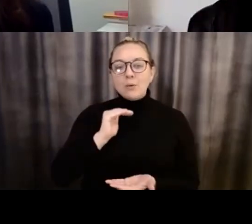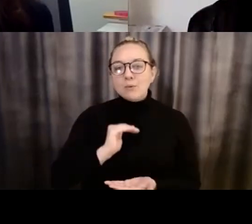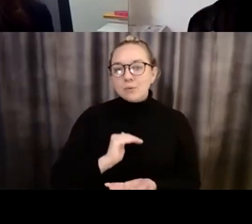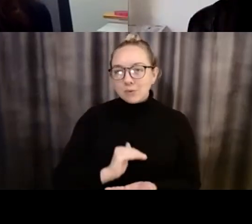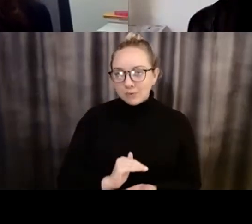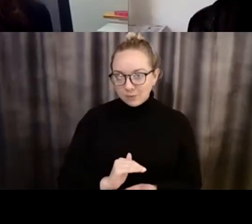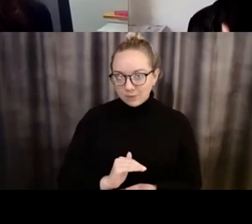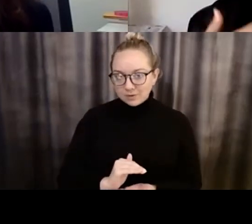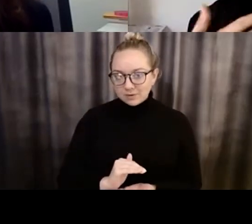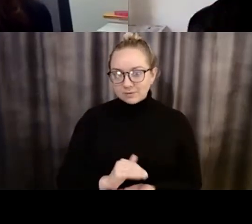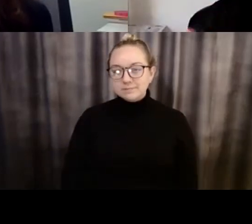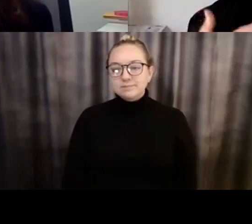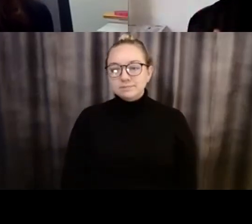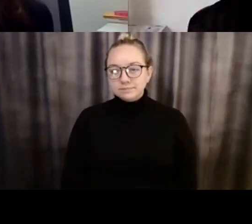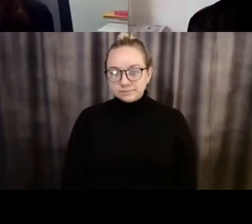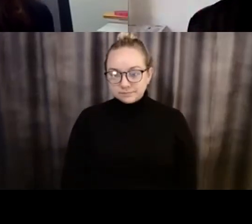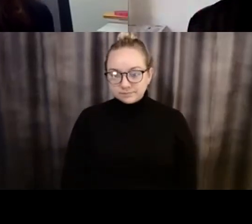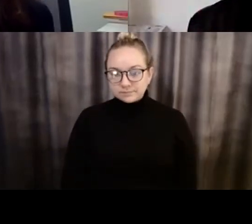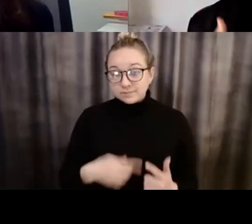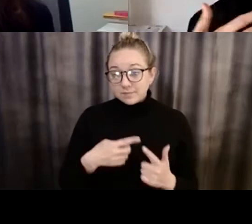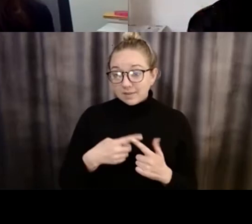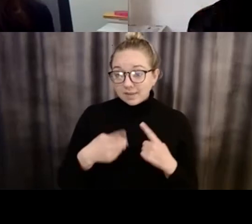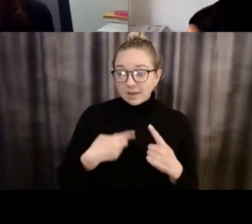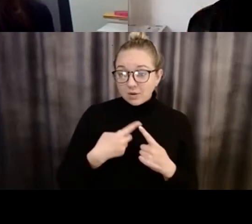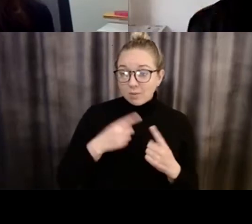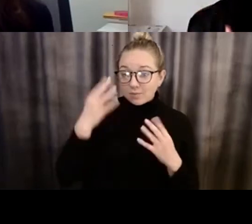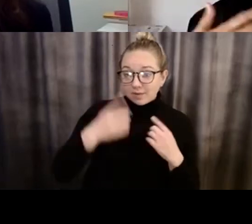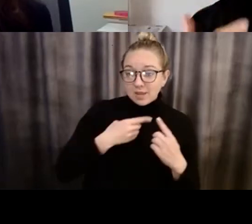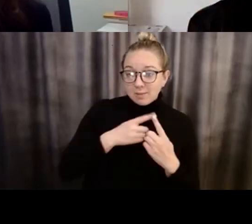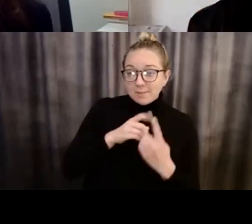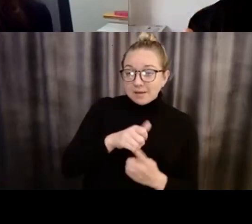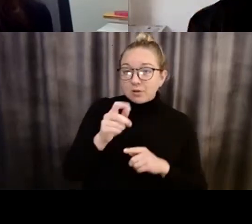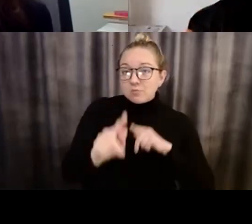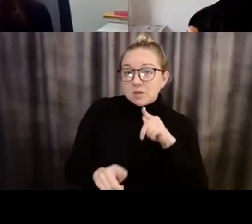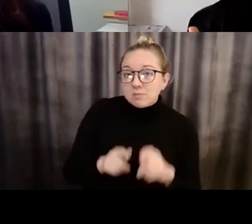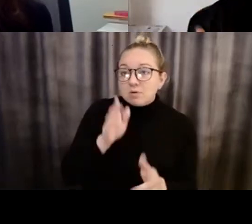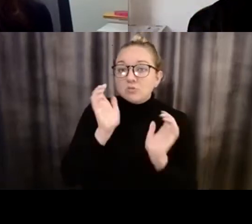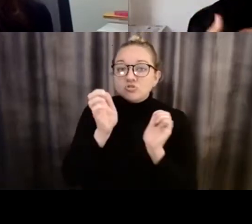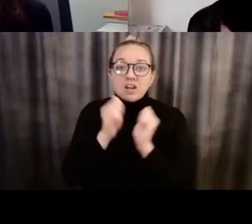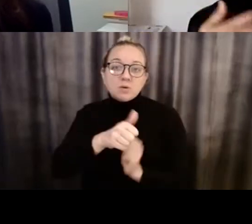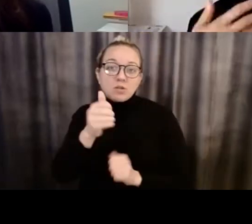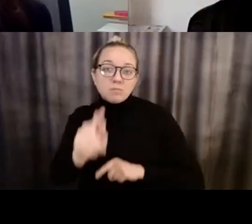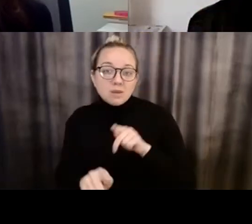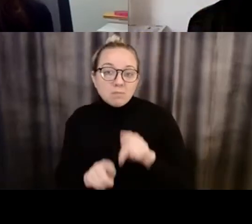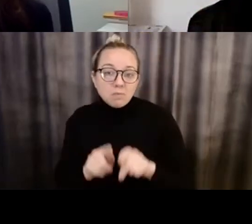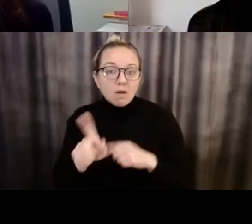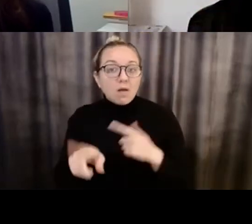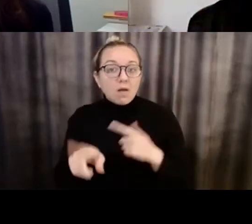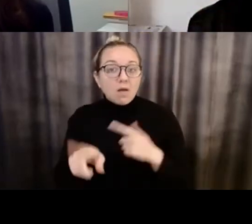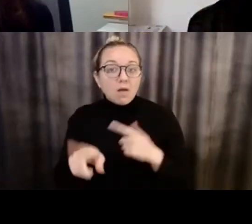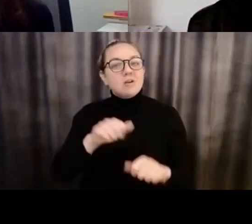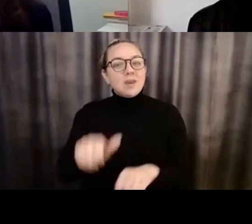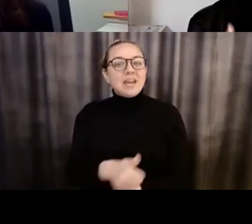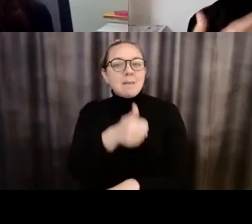really help us. And then when we're thinking about meeting other people, talking to other people, we can implement some of those